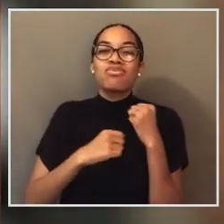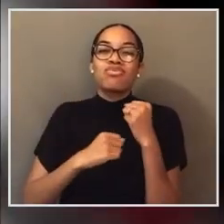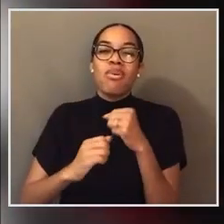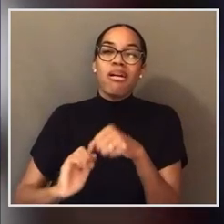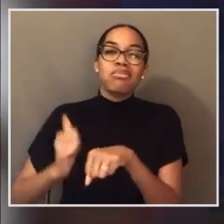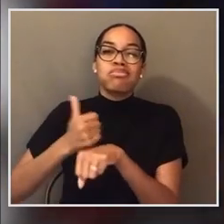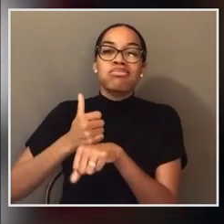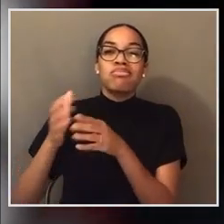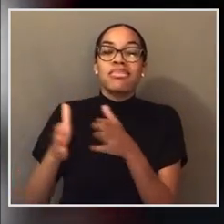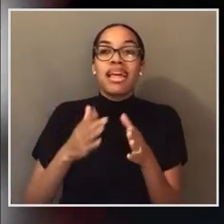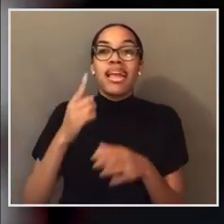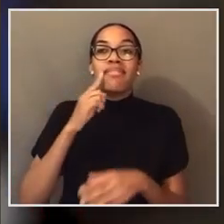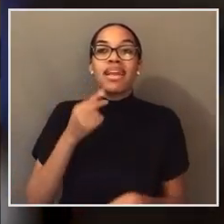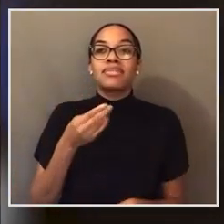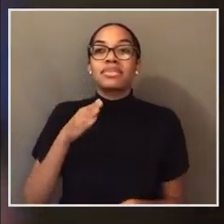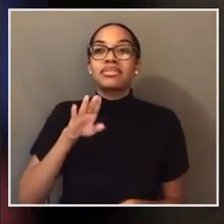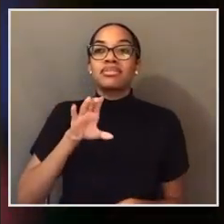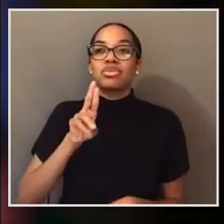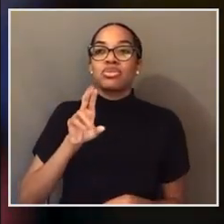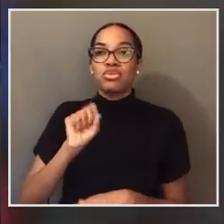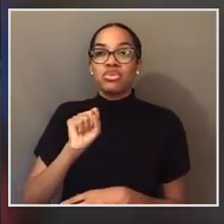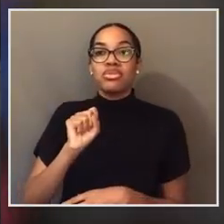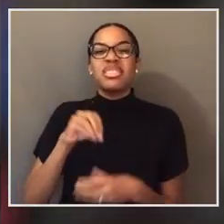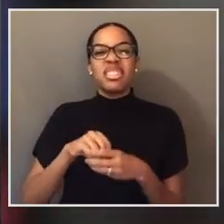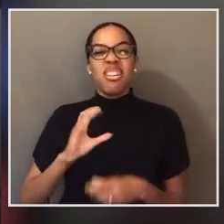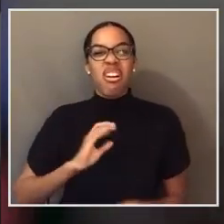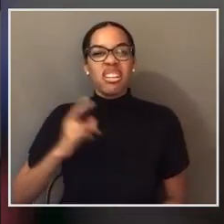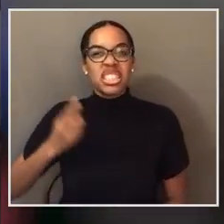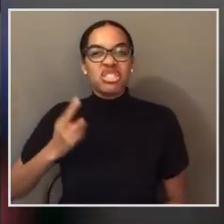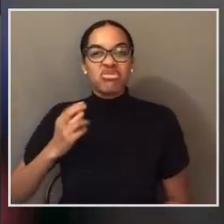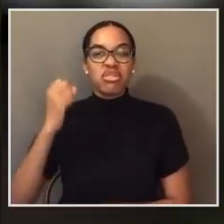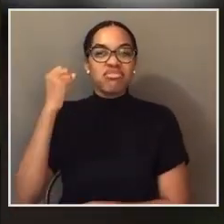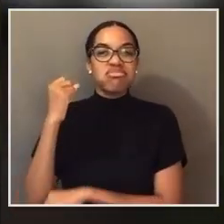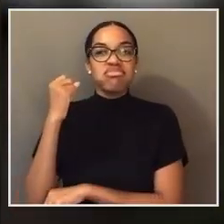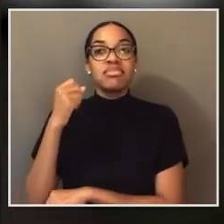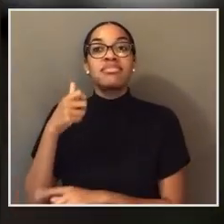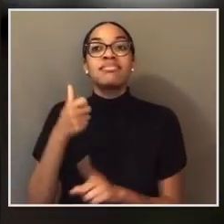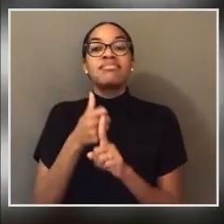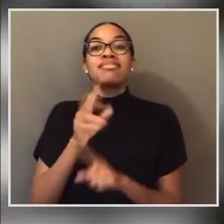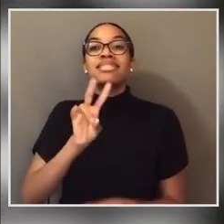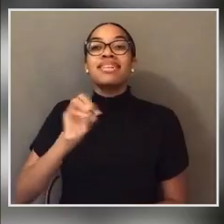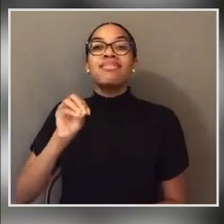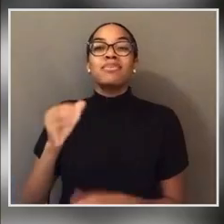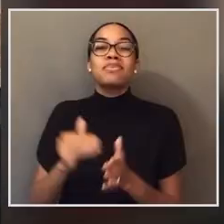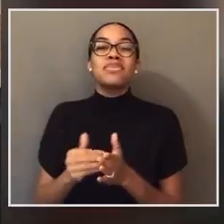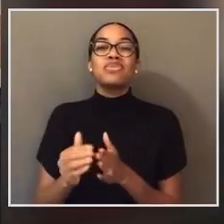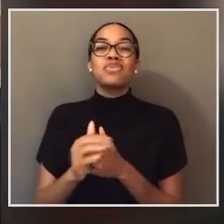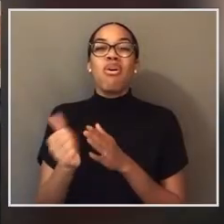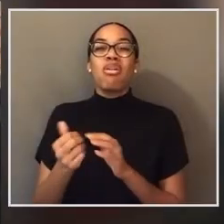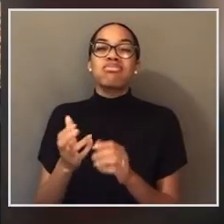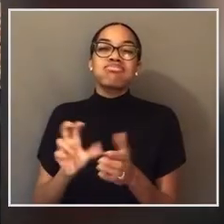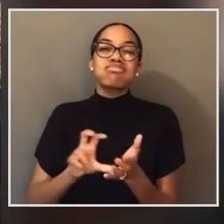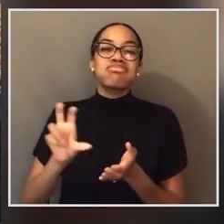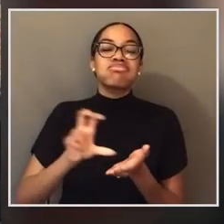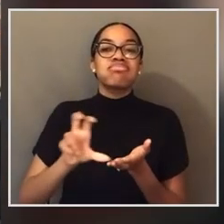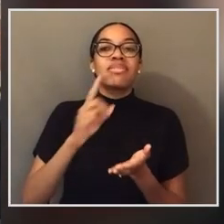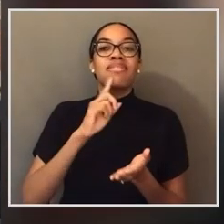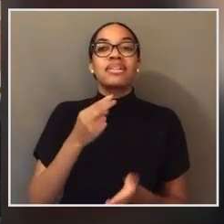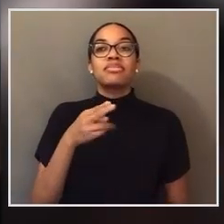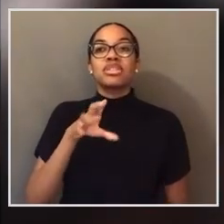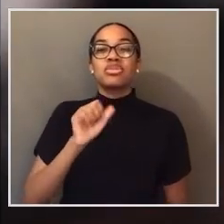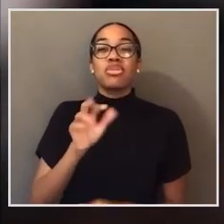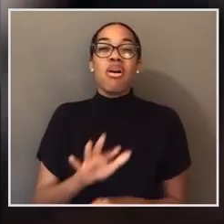investing $70 billion in HBCUs and minority-serving institutions, lowering costs for students, and building